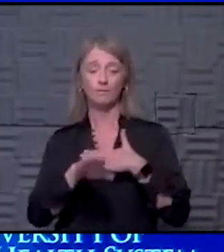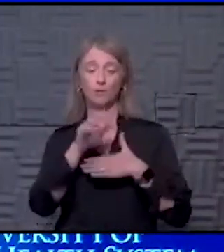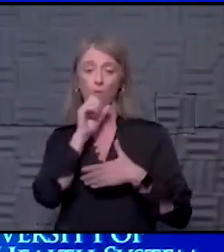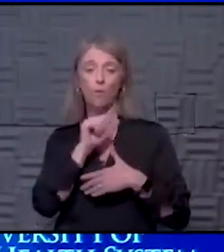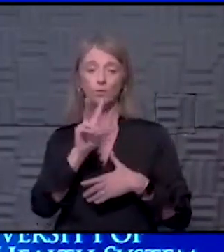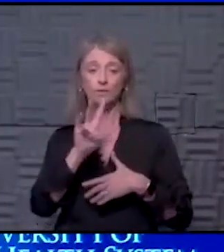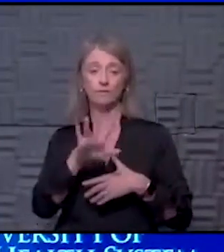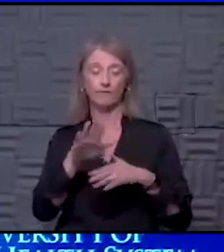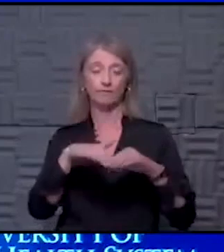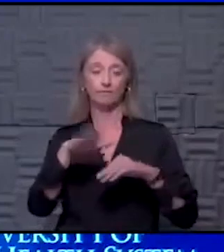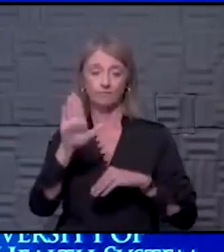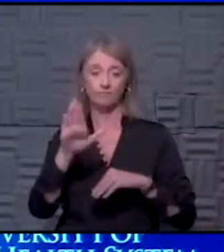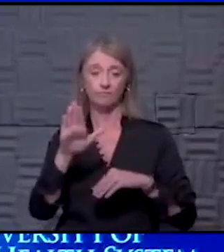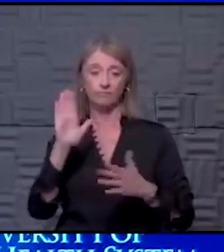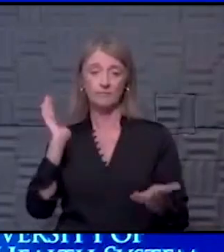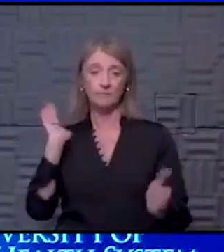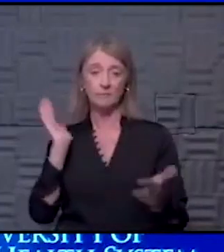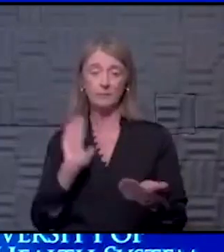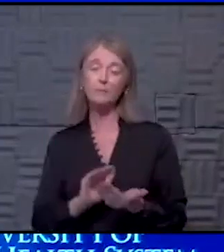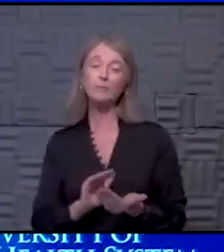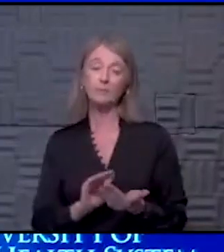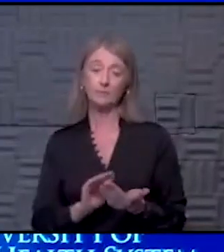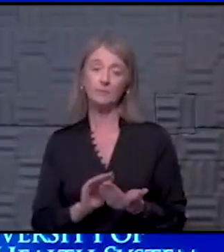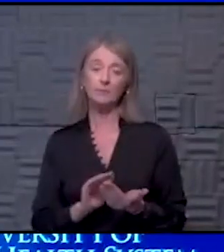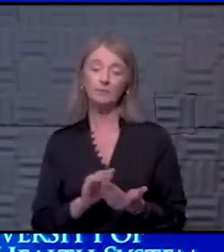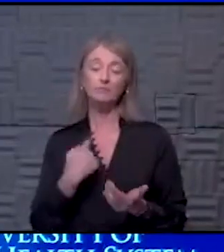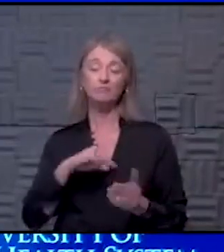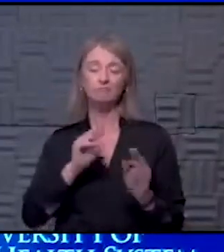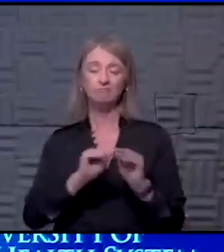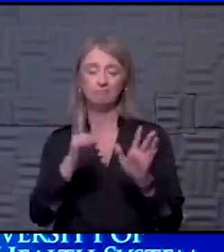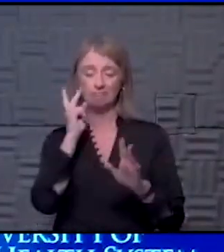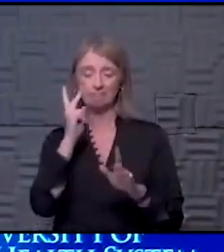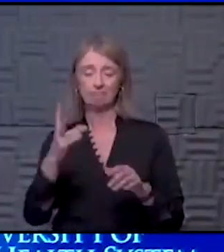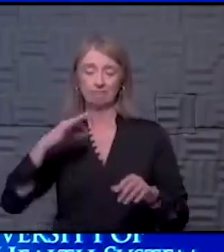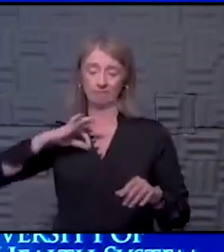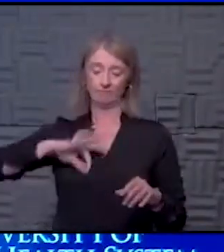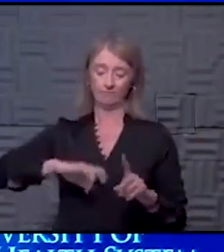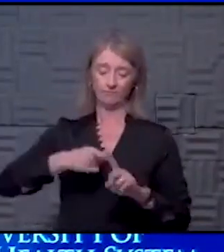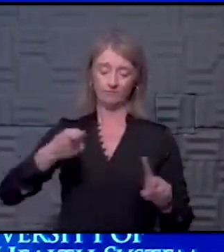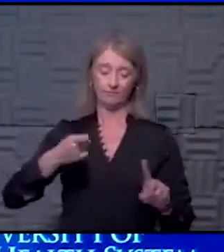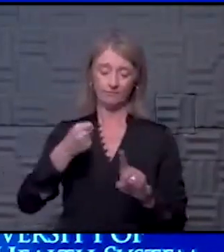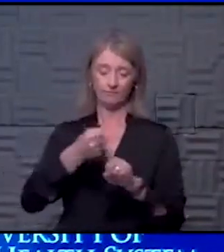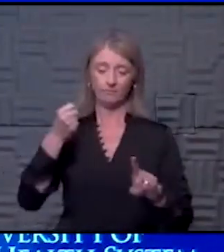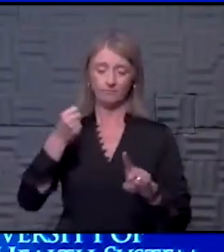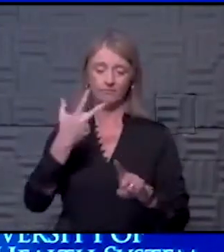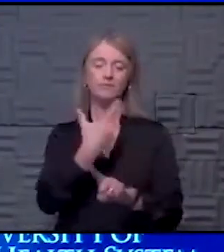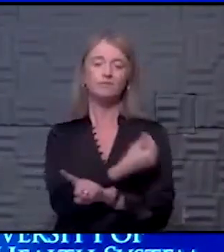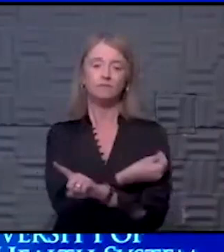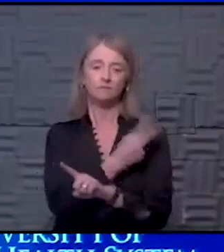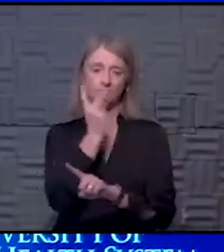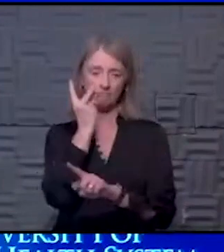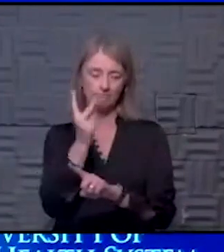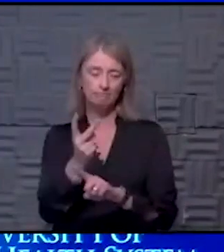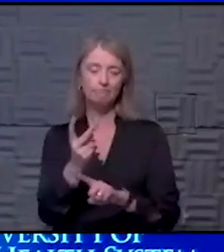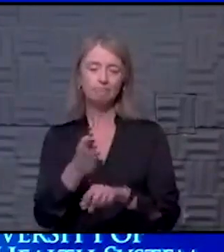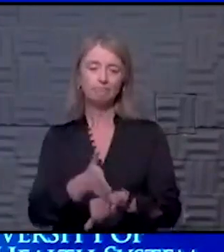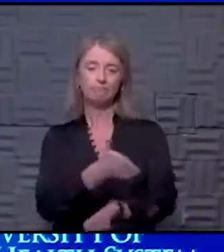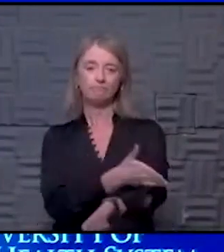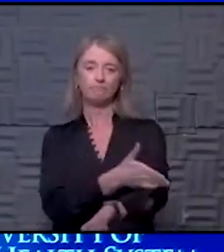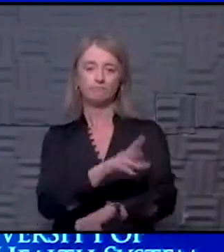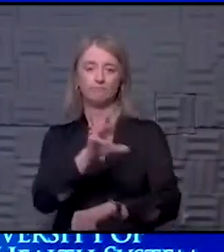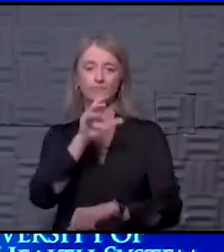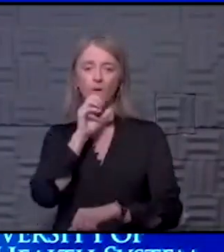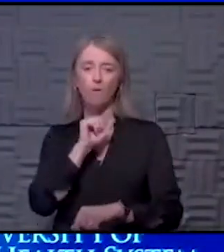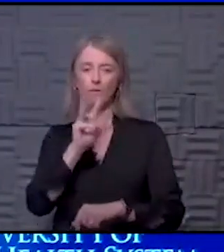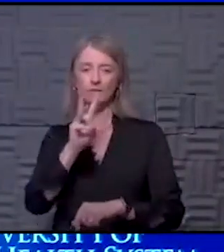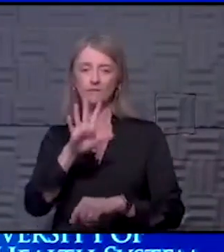over is significantly decreased. So we're clearly seeing a benefit from the impact of vaccination in the 65